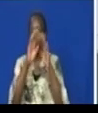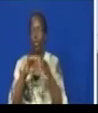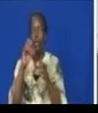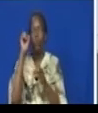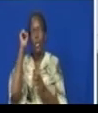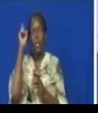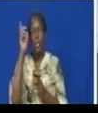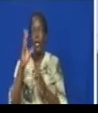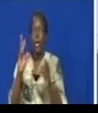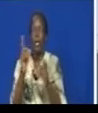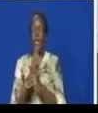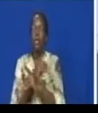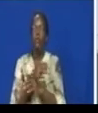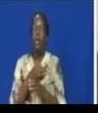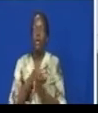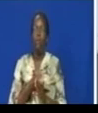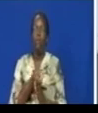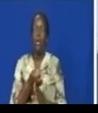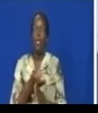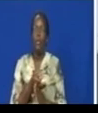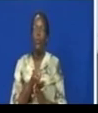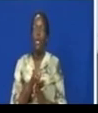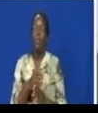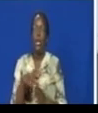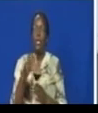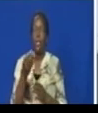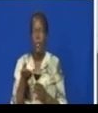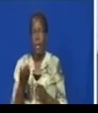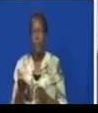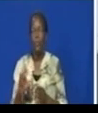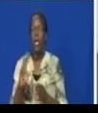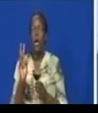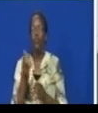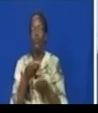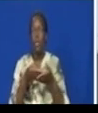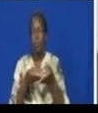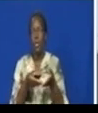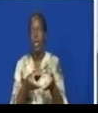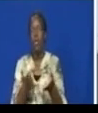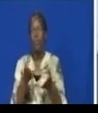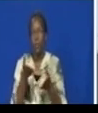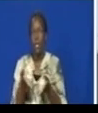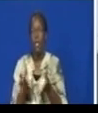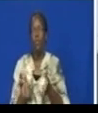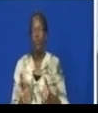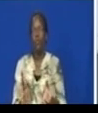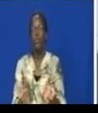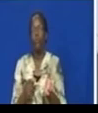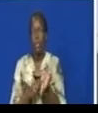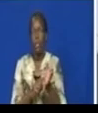different factors or things that would provide this force. For example,